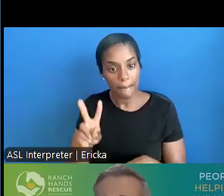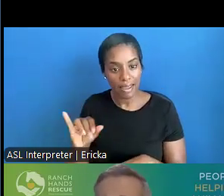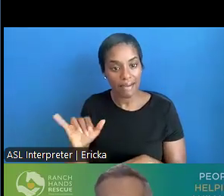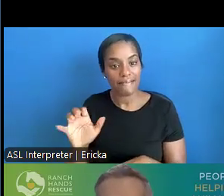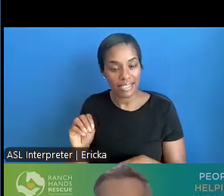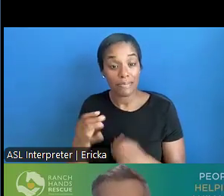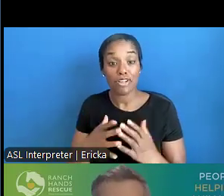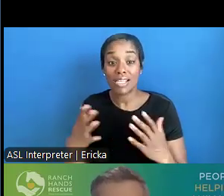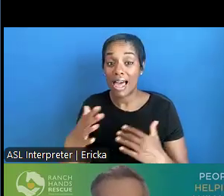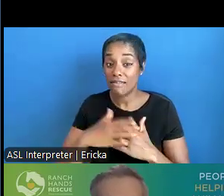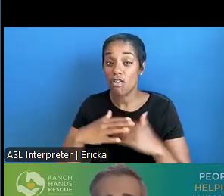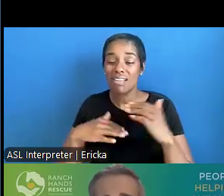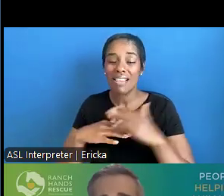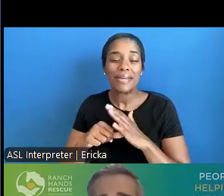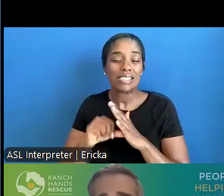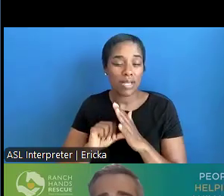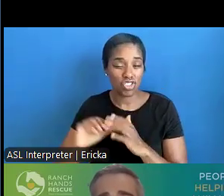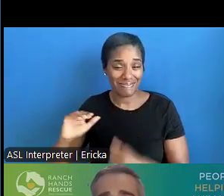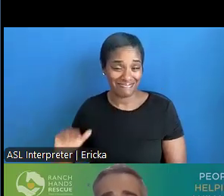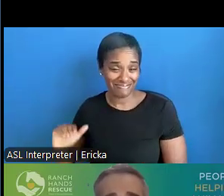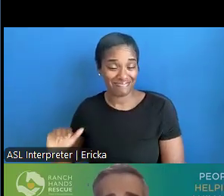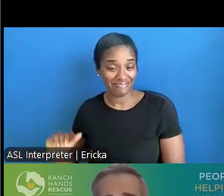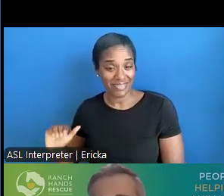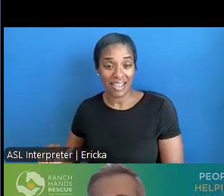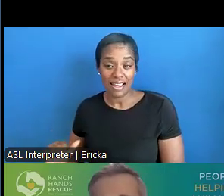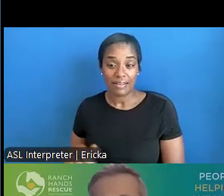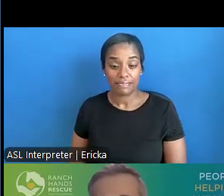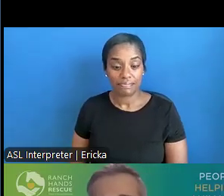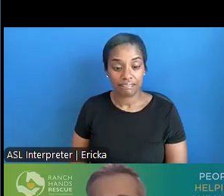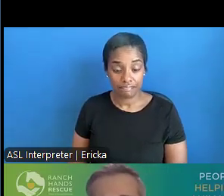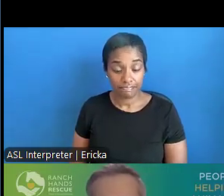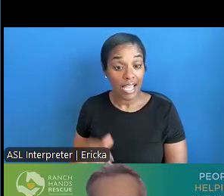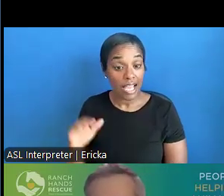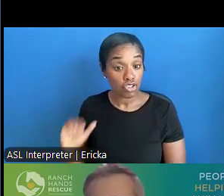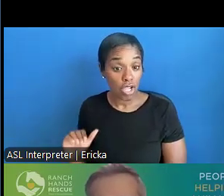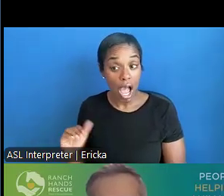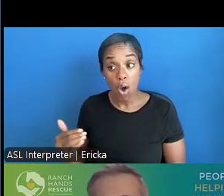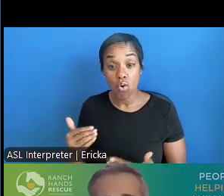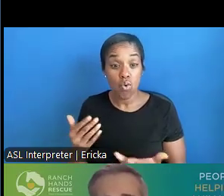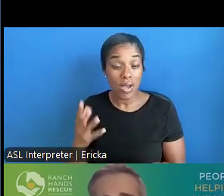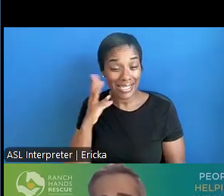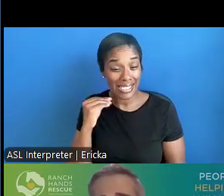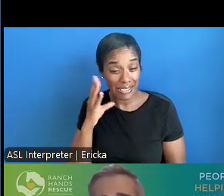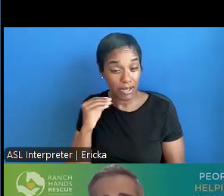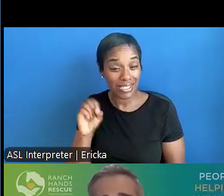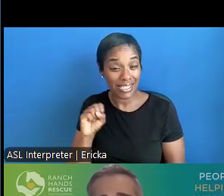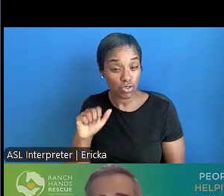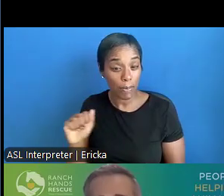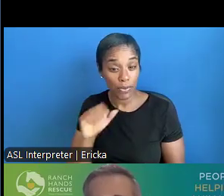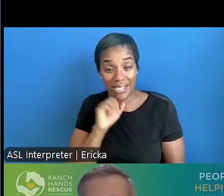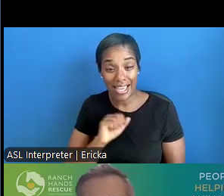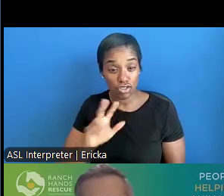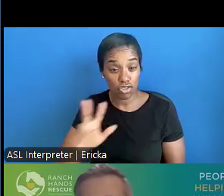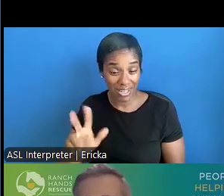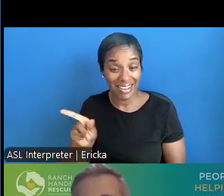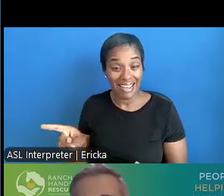in childhood. It is not uncommon for a child who experiences sexual abuse at, say, age 3, and then they become a